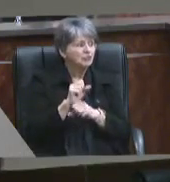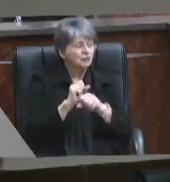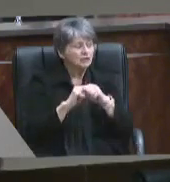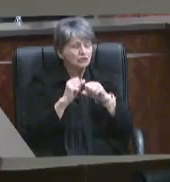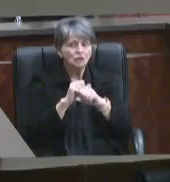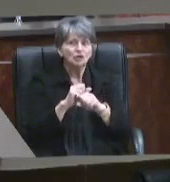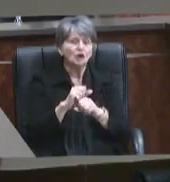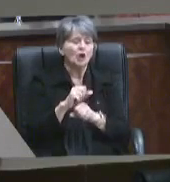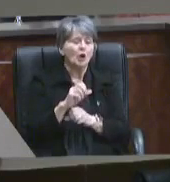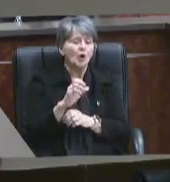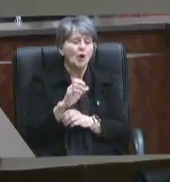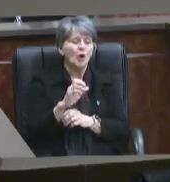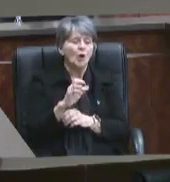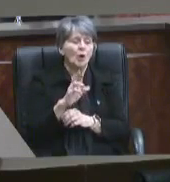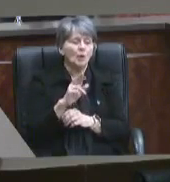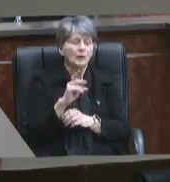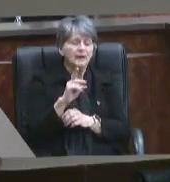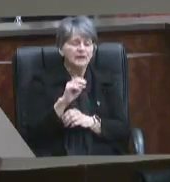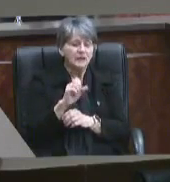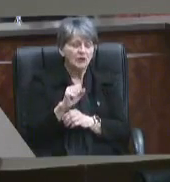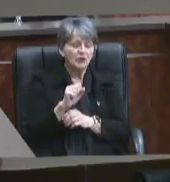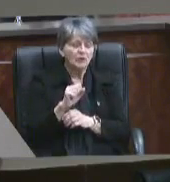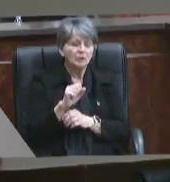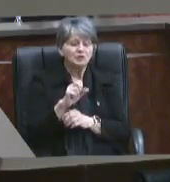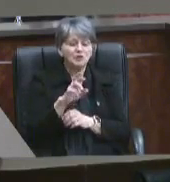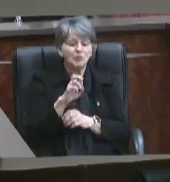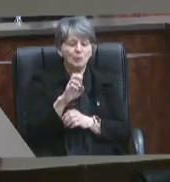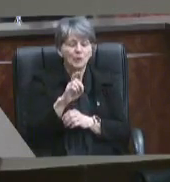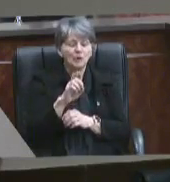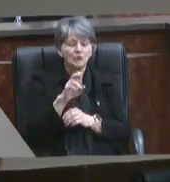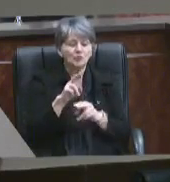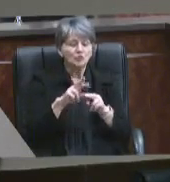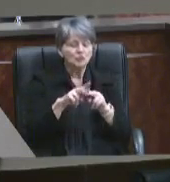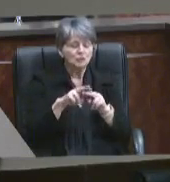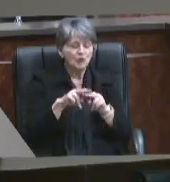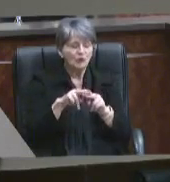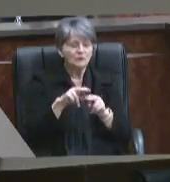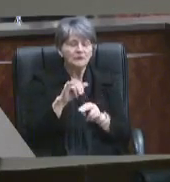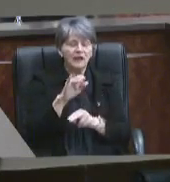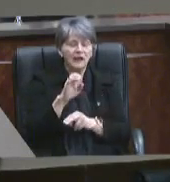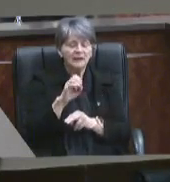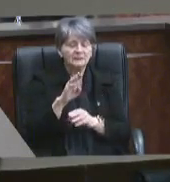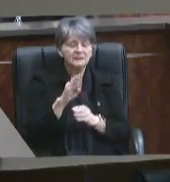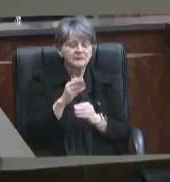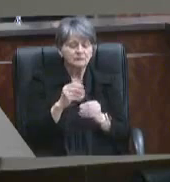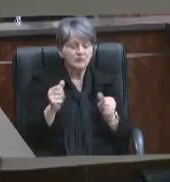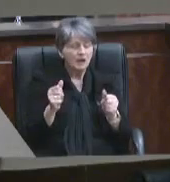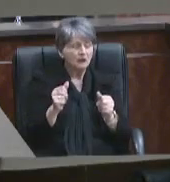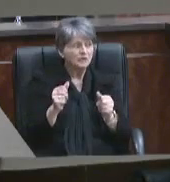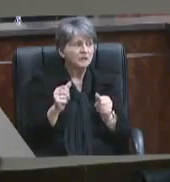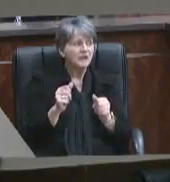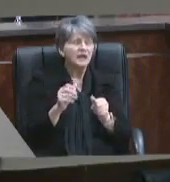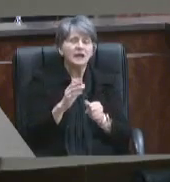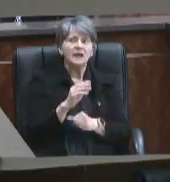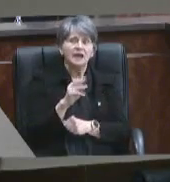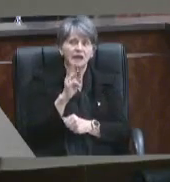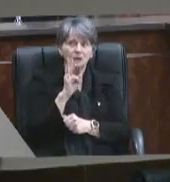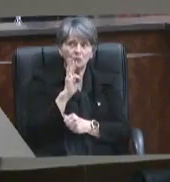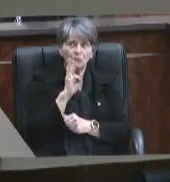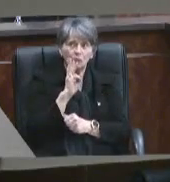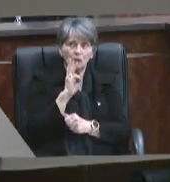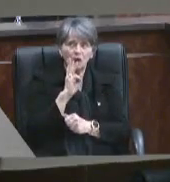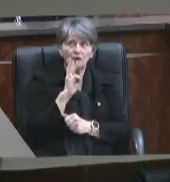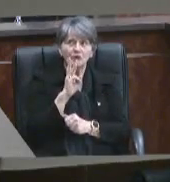first responders, road salt and ice melt, and working in the last year or two with our particular water utilities, water and